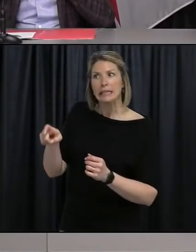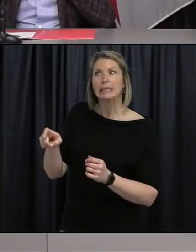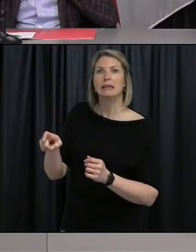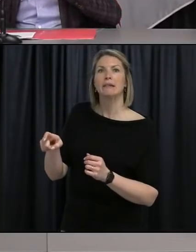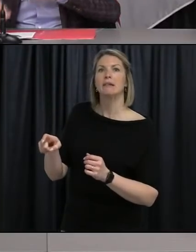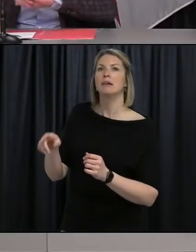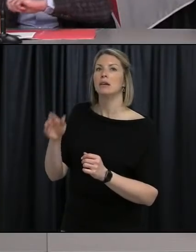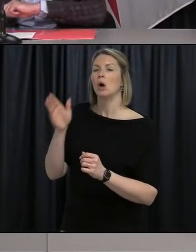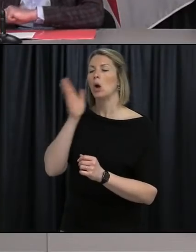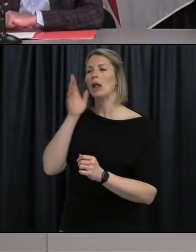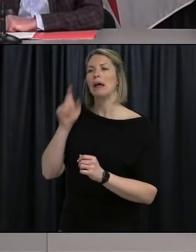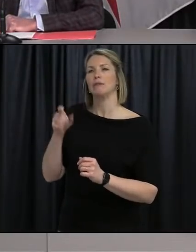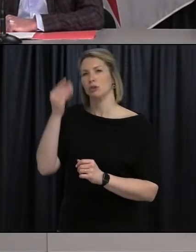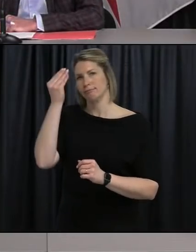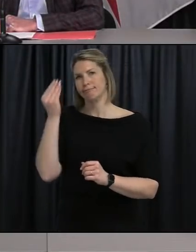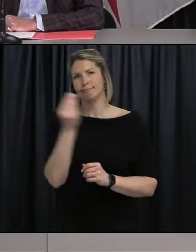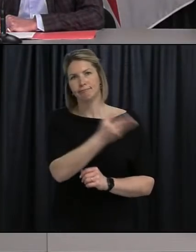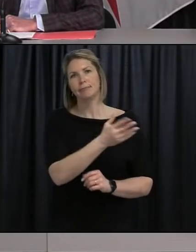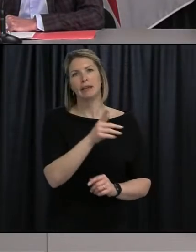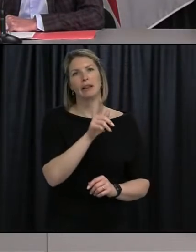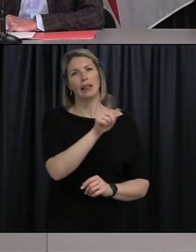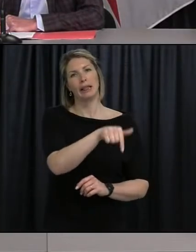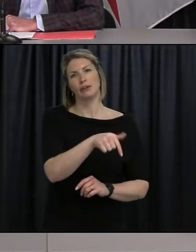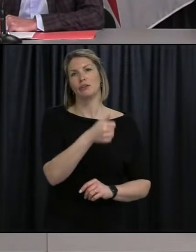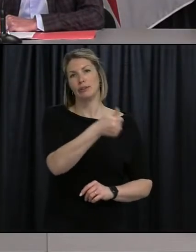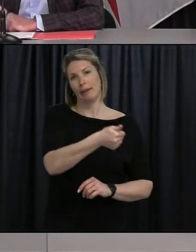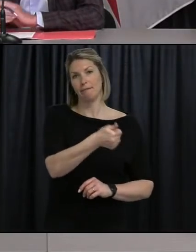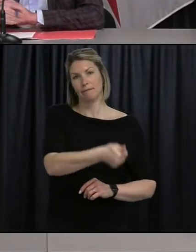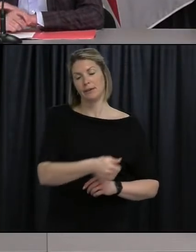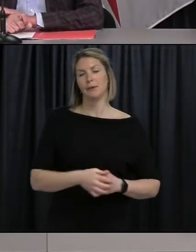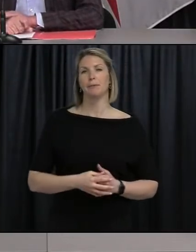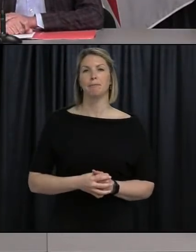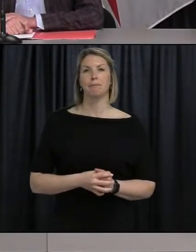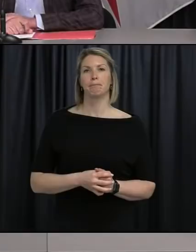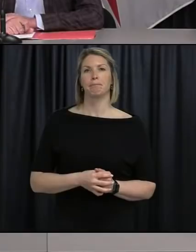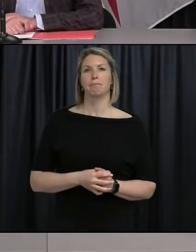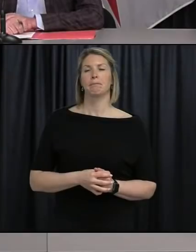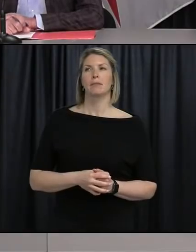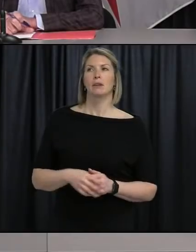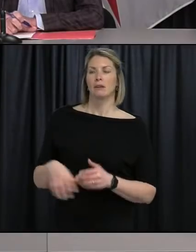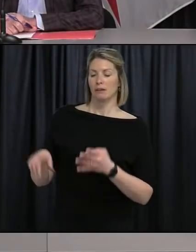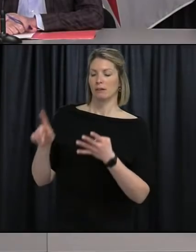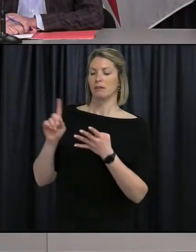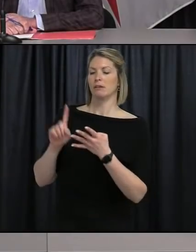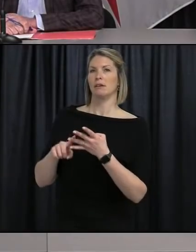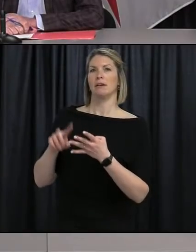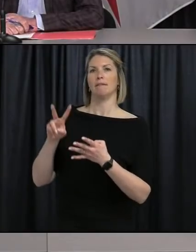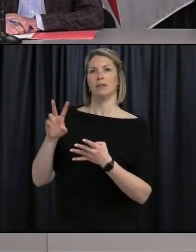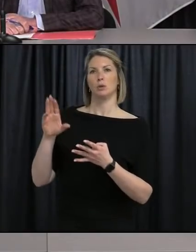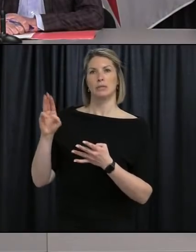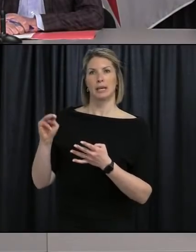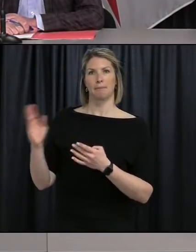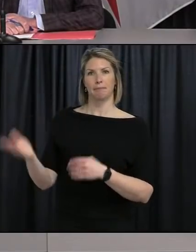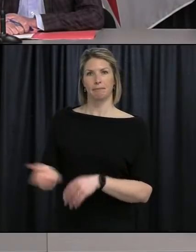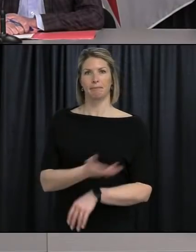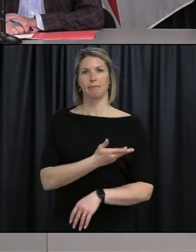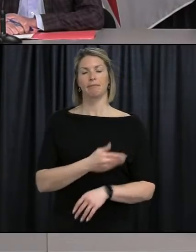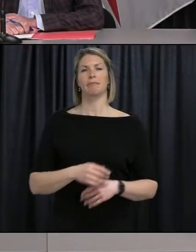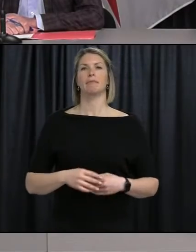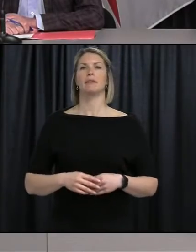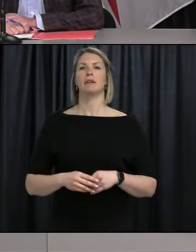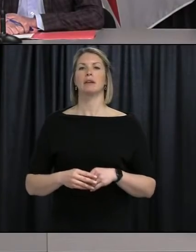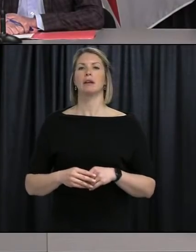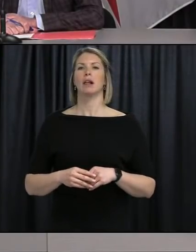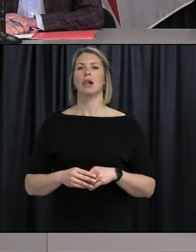Thank you. Richard Duggan with VOCM. Do you have a final question? Yes. How are we doing